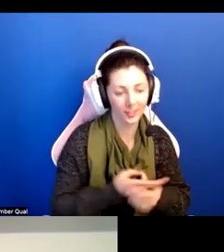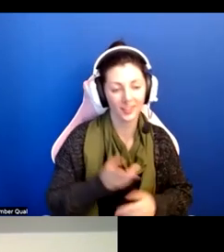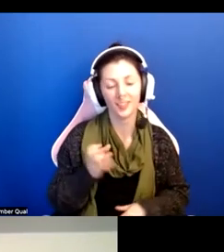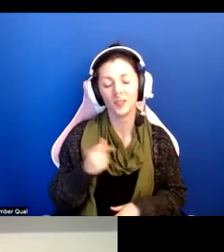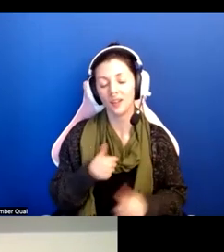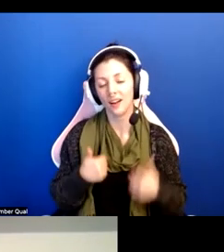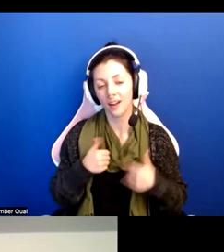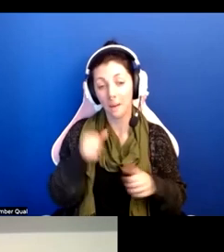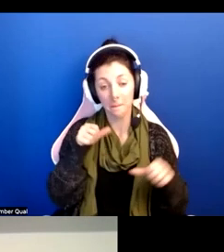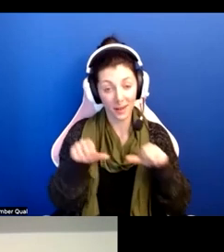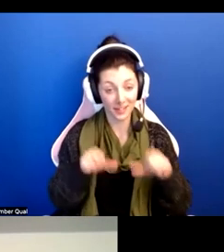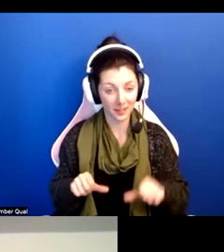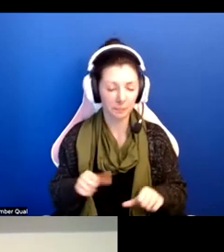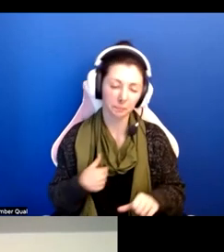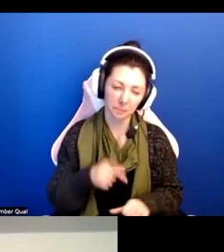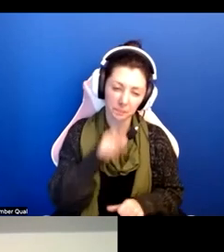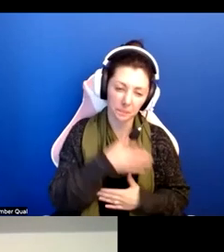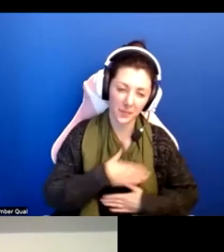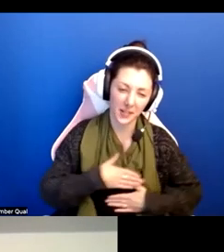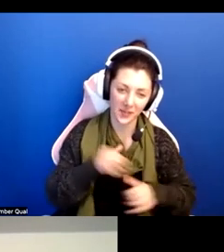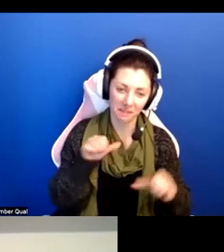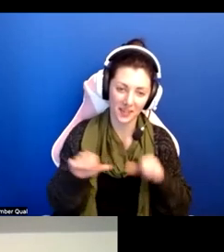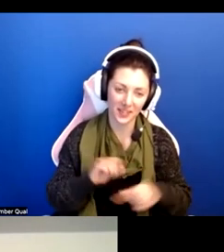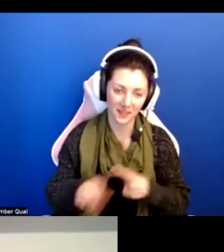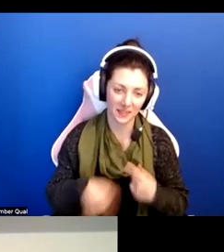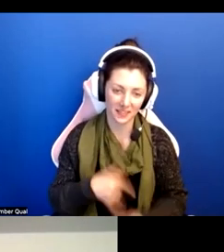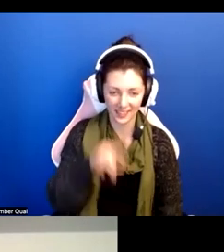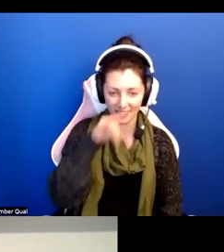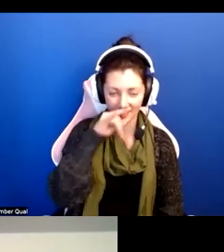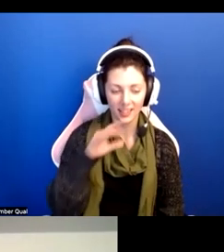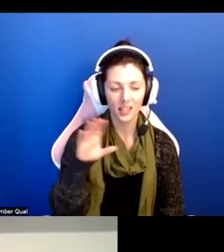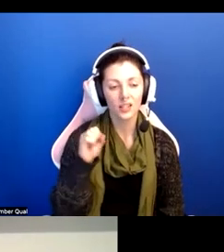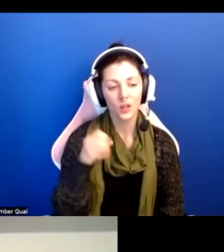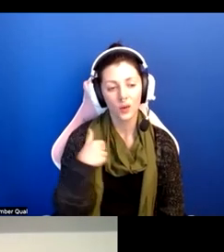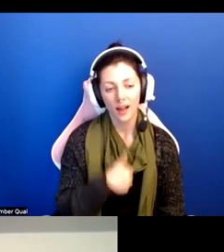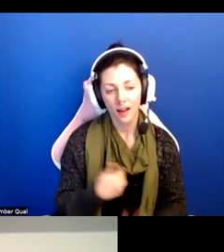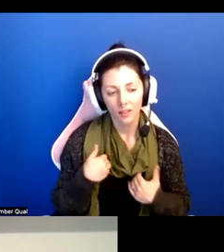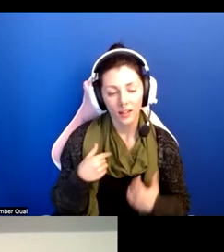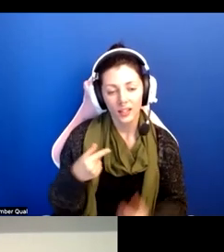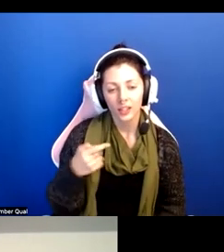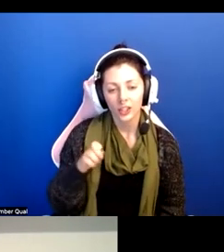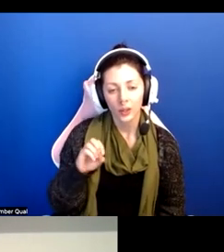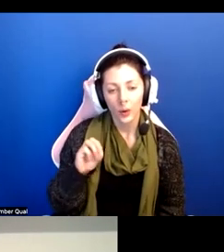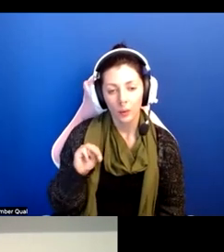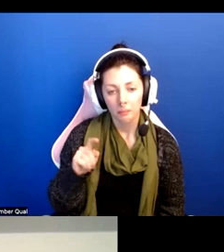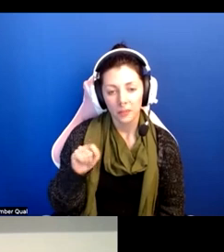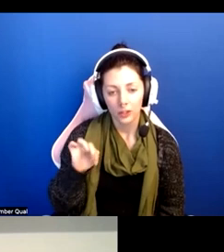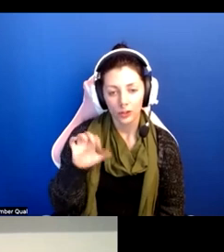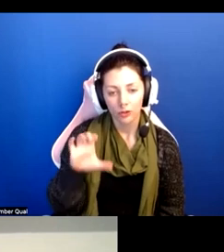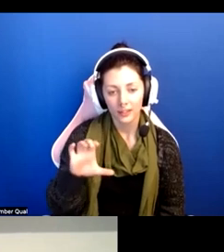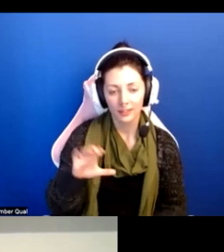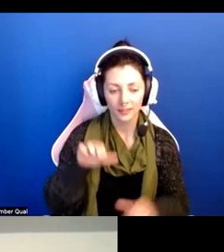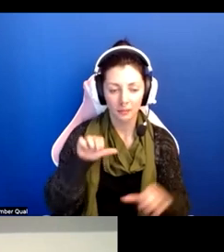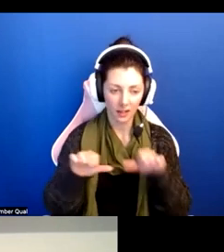really loved puzzles as a kid, and they're kind of based on those geometric wooden puzzles that you had, but using kind of those like